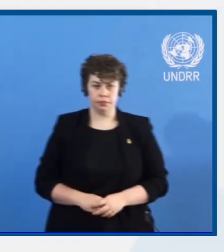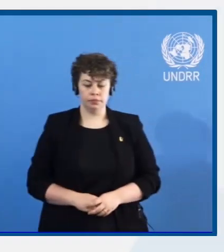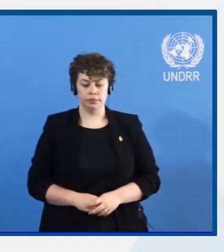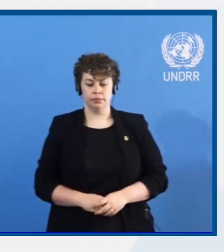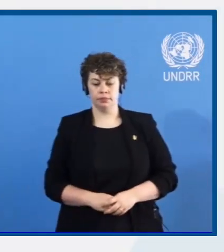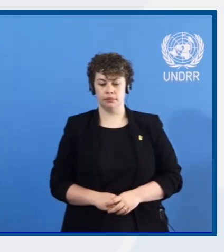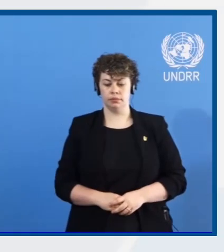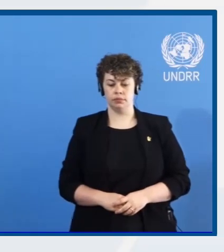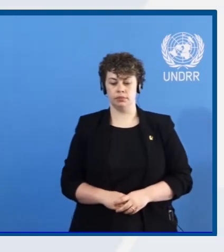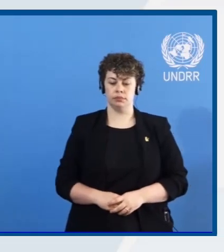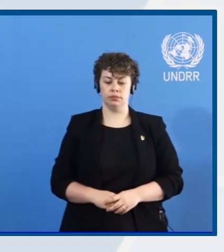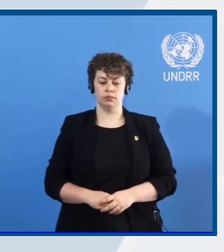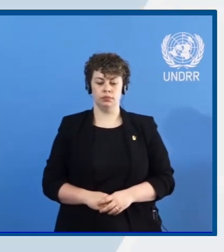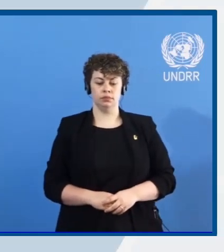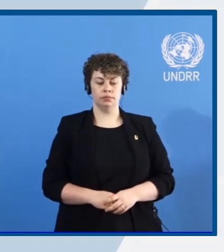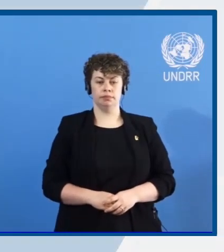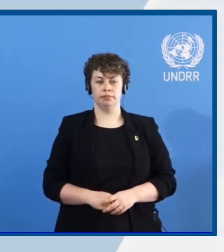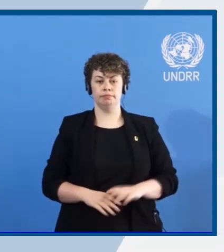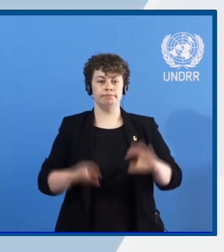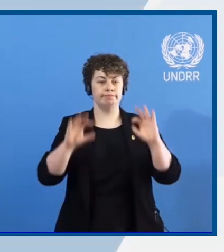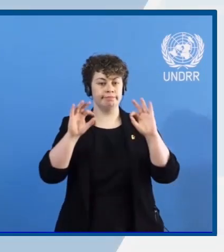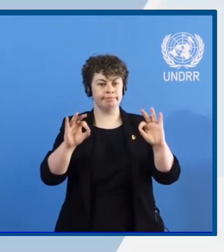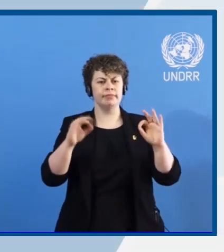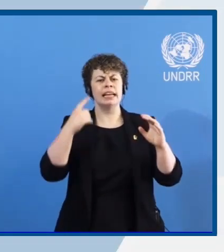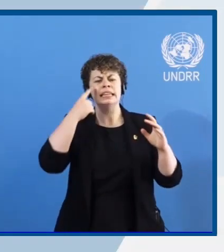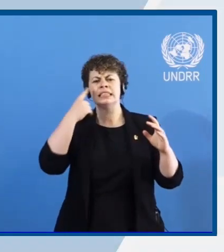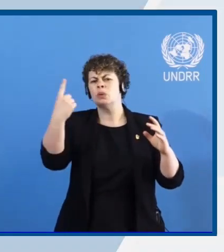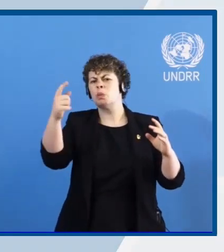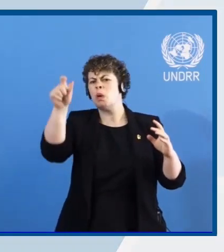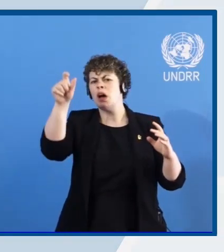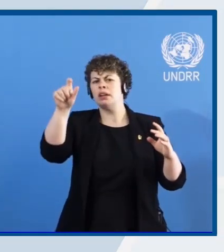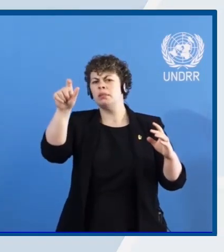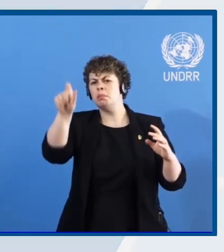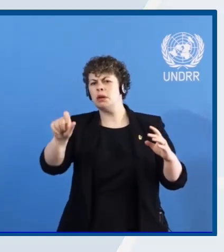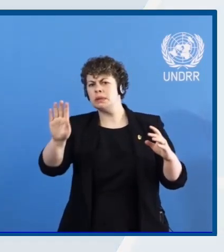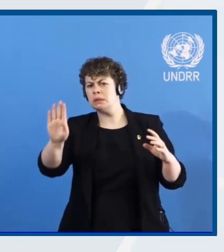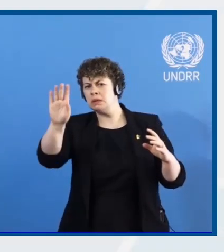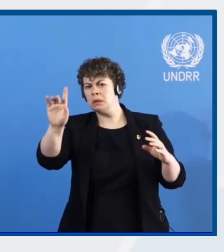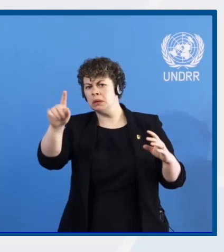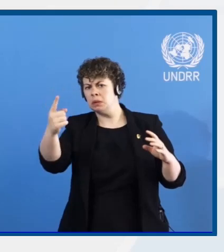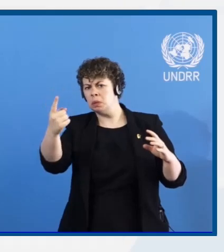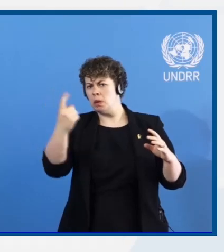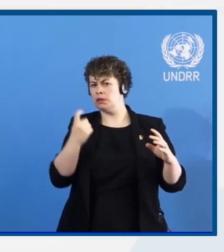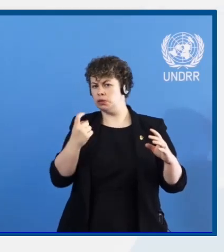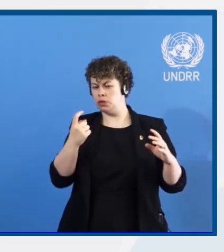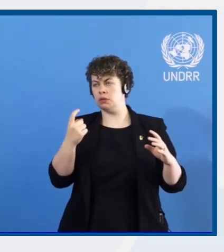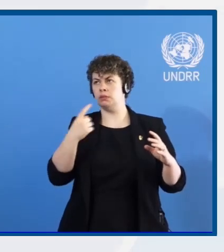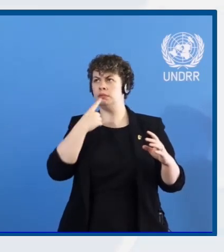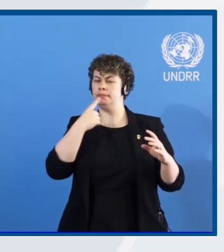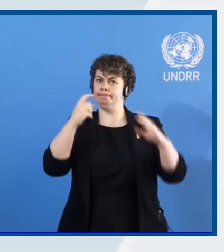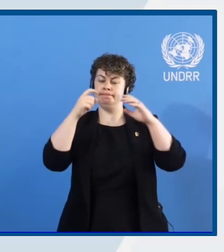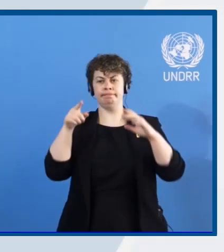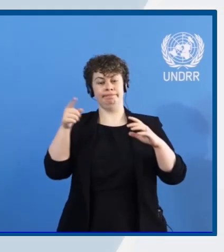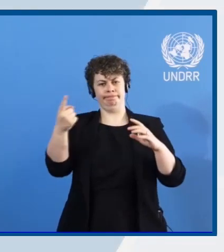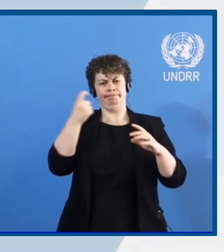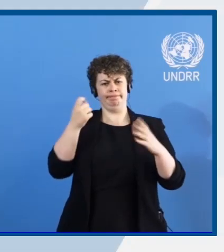there was a question over here on, I think, around whether or not one could imagine a scheme